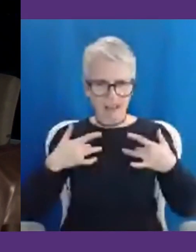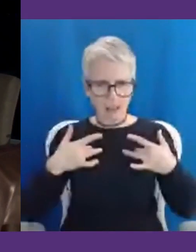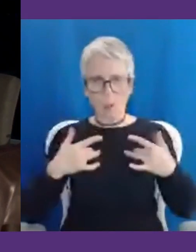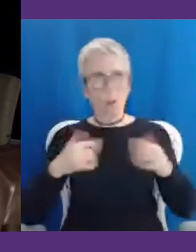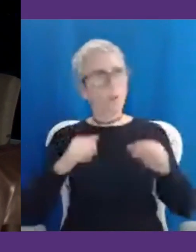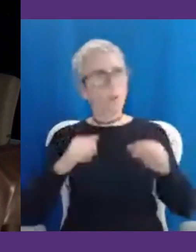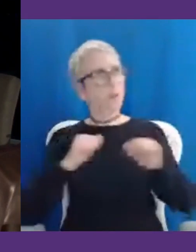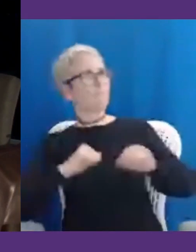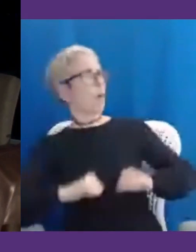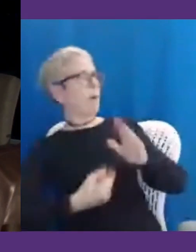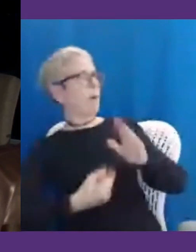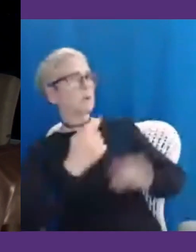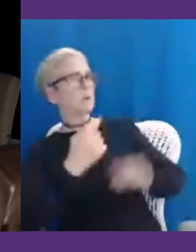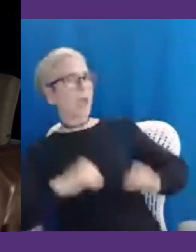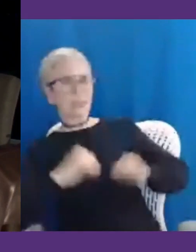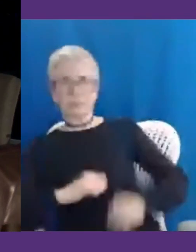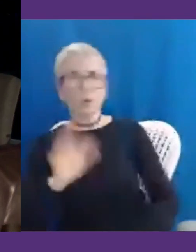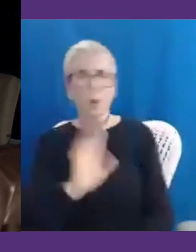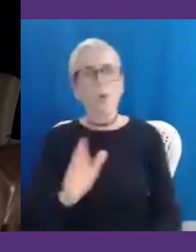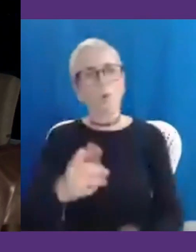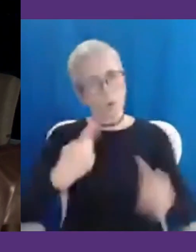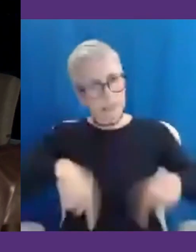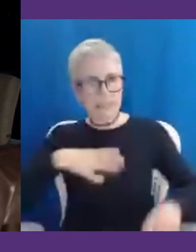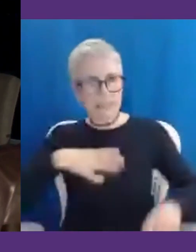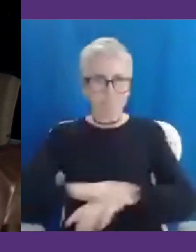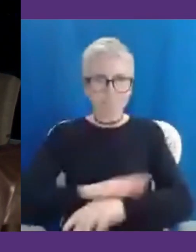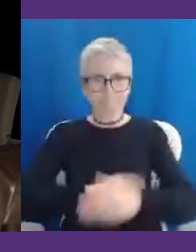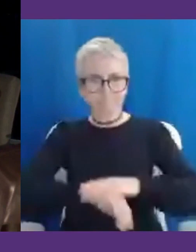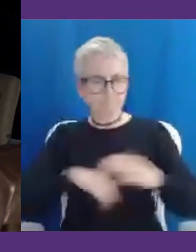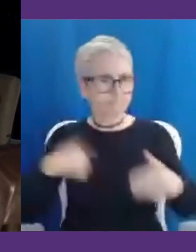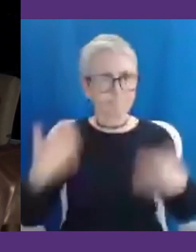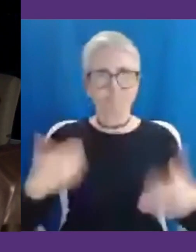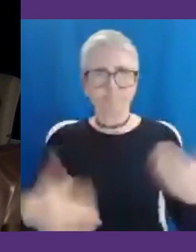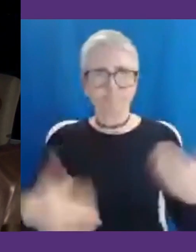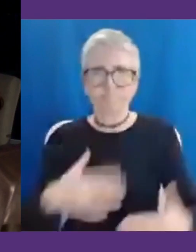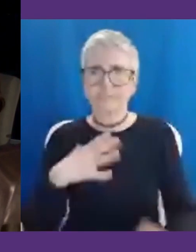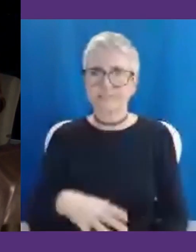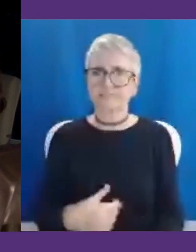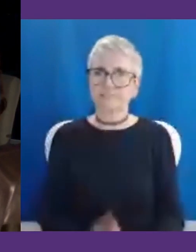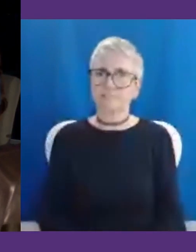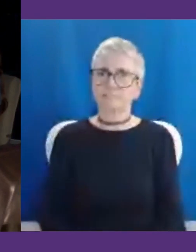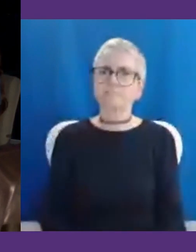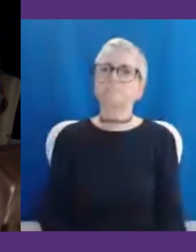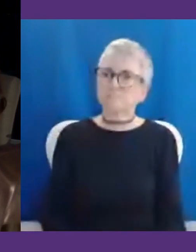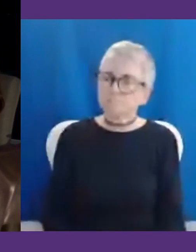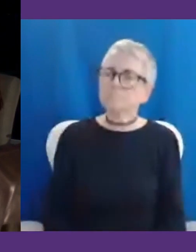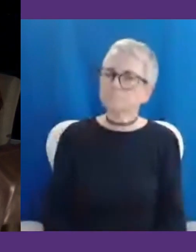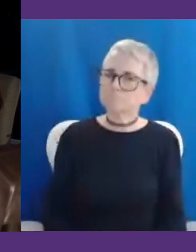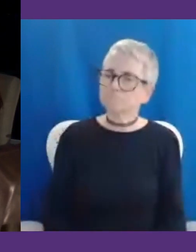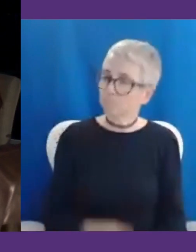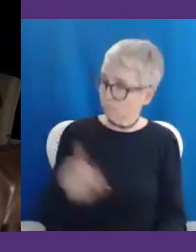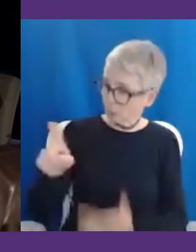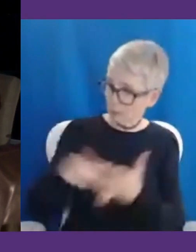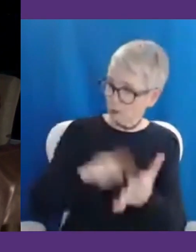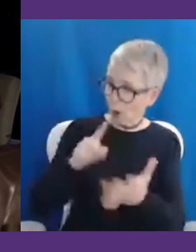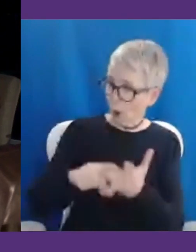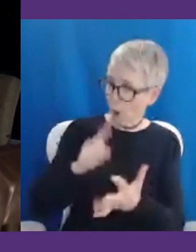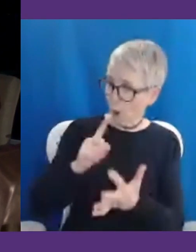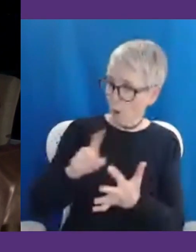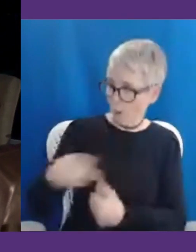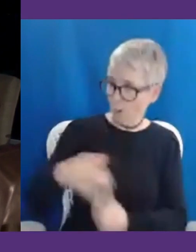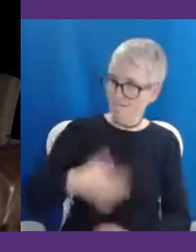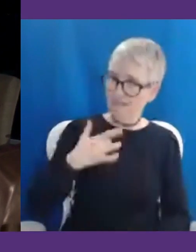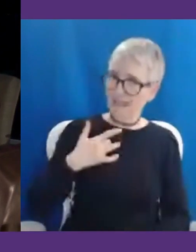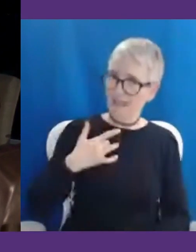about. And whereas Joe, you sound like it's intentional, but it's just a natural element of everything that you're doing.